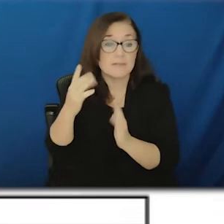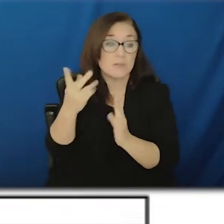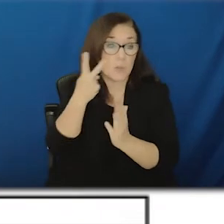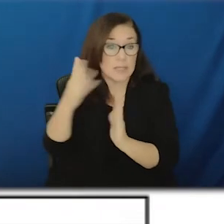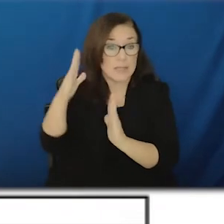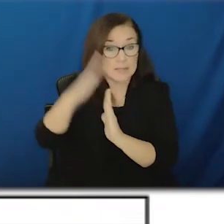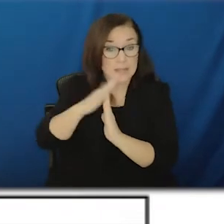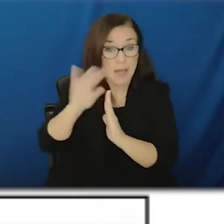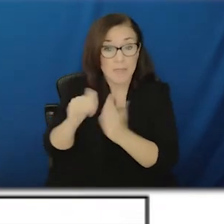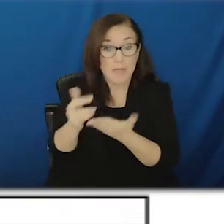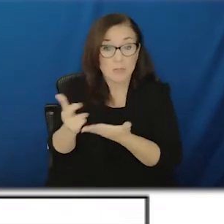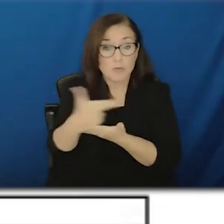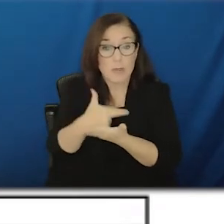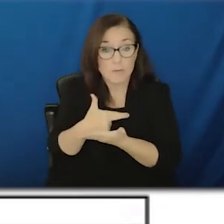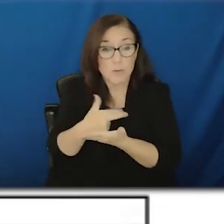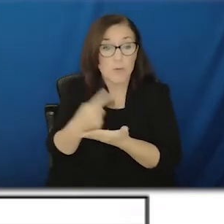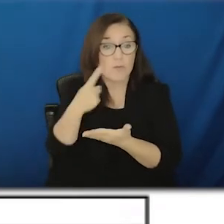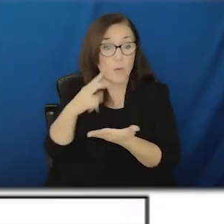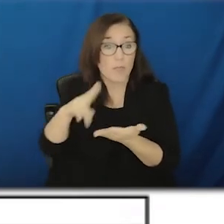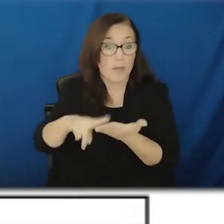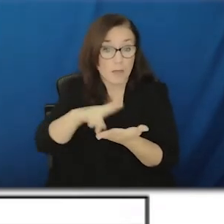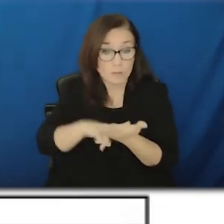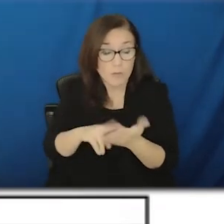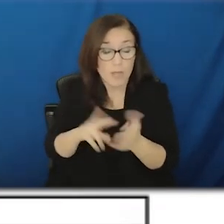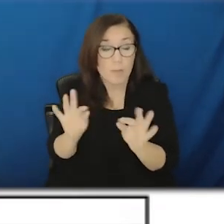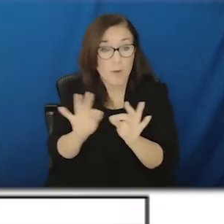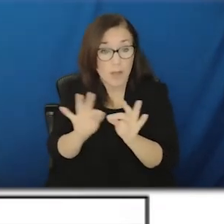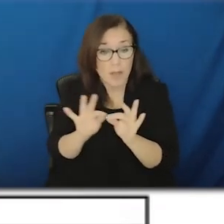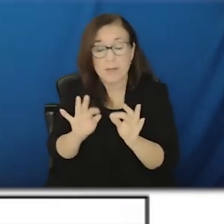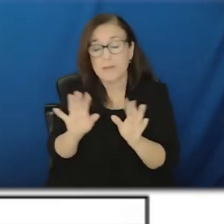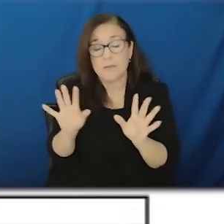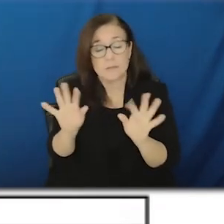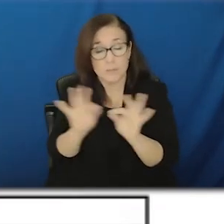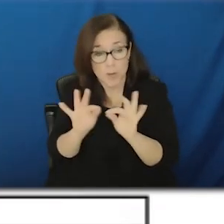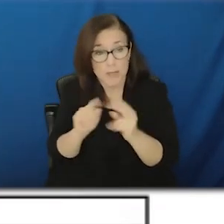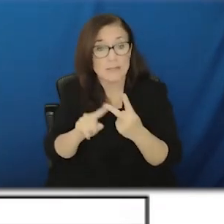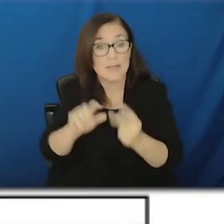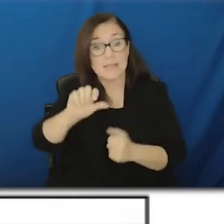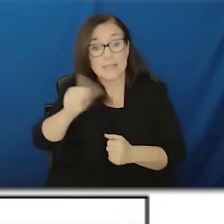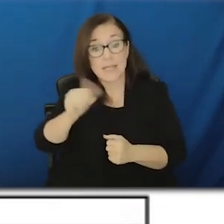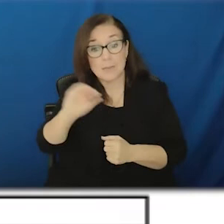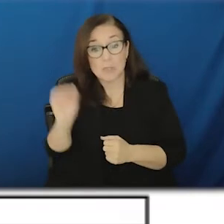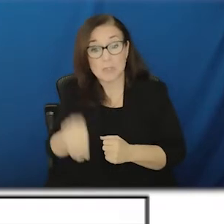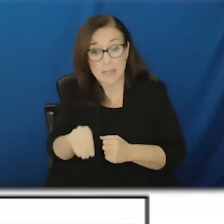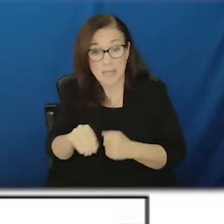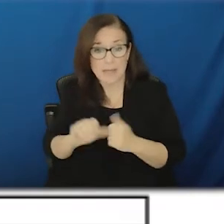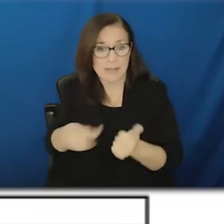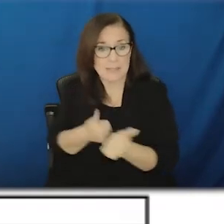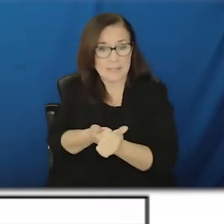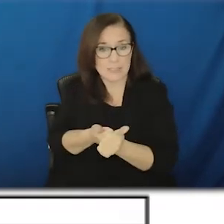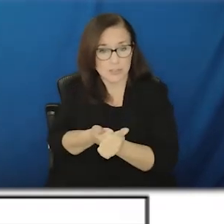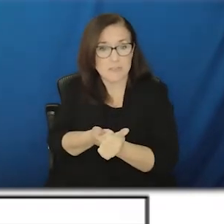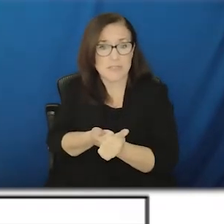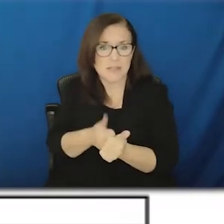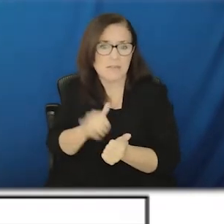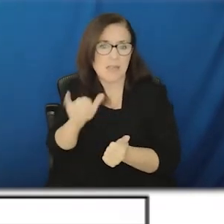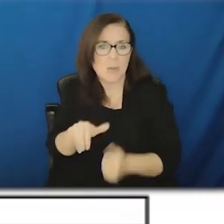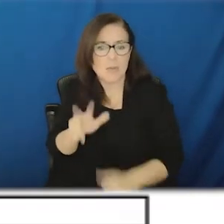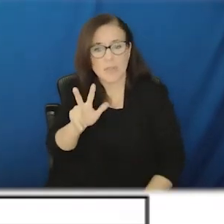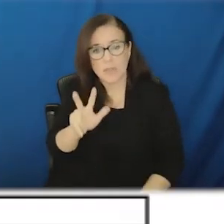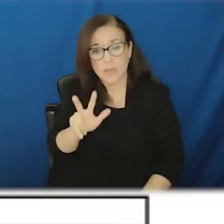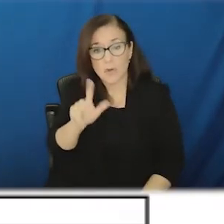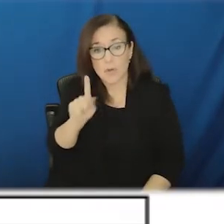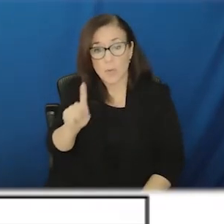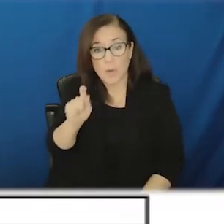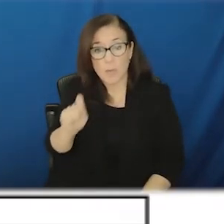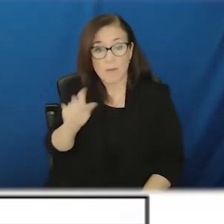revenue of our contract price and our 10% contingency, which gave us a little over, $31.5 million